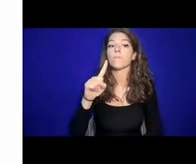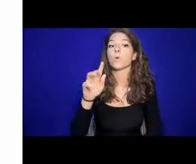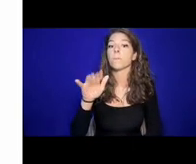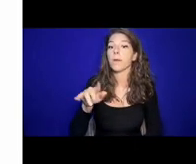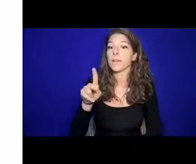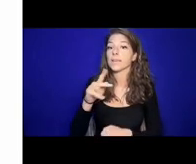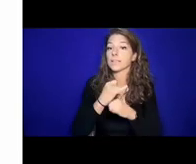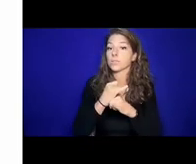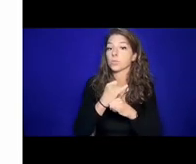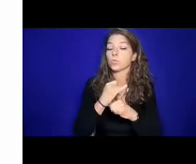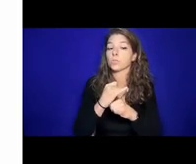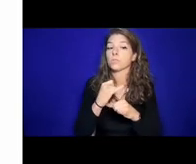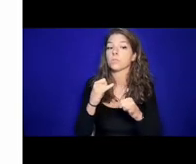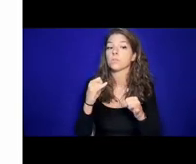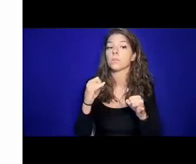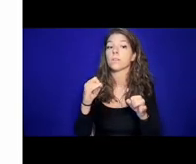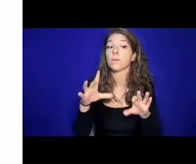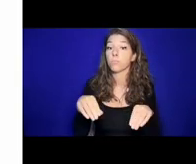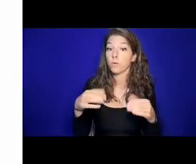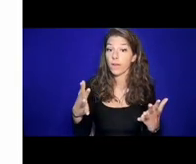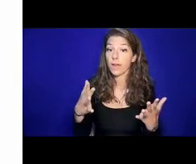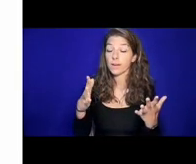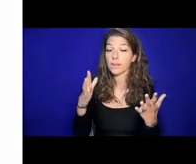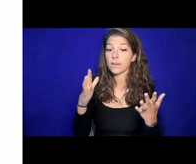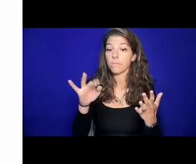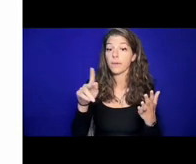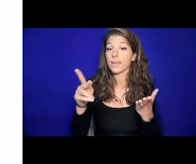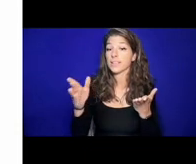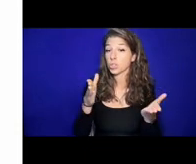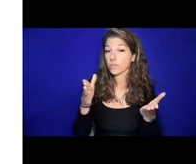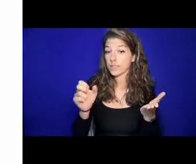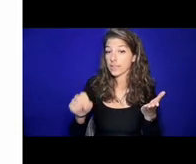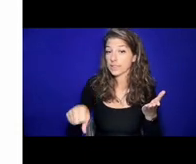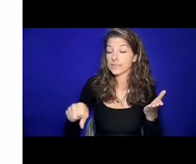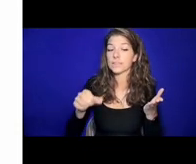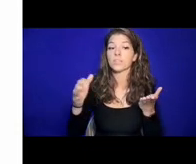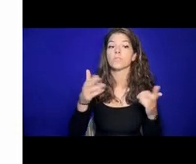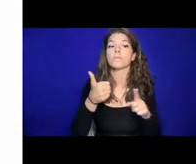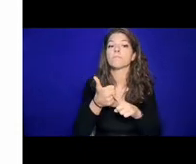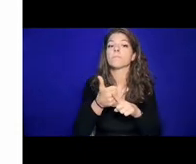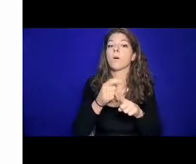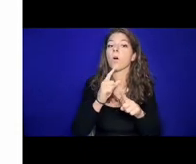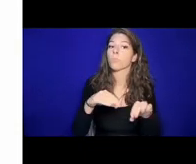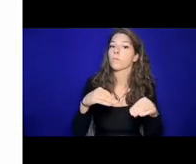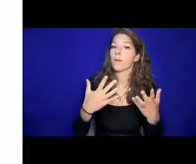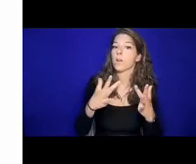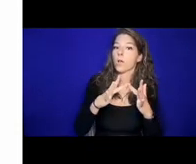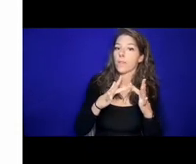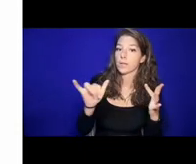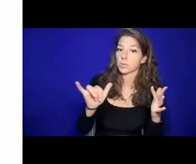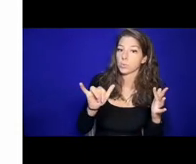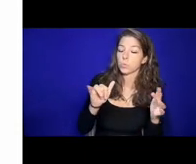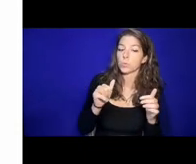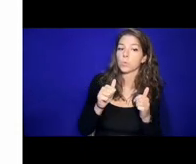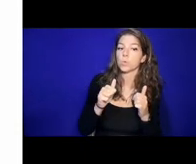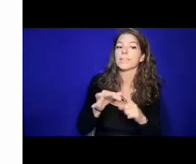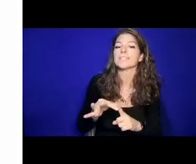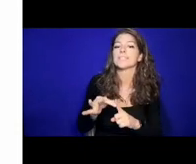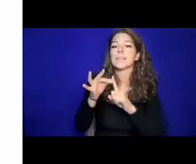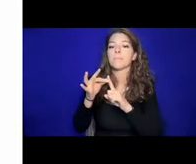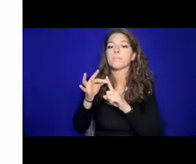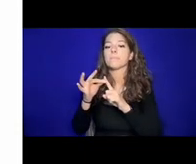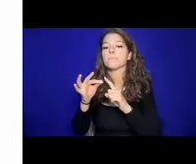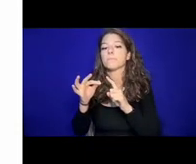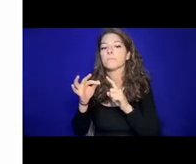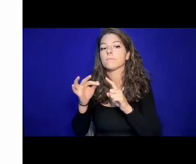banking institutions, although they are providing the banking services, these services are provided online with the exception of